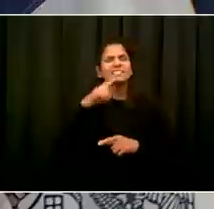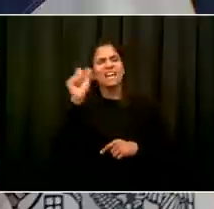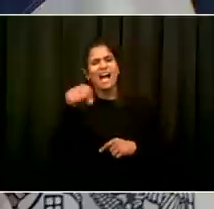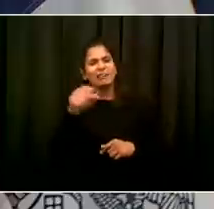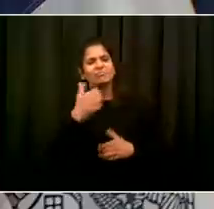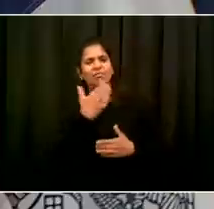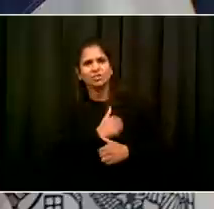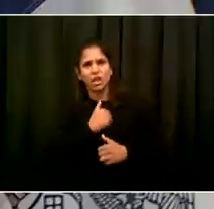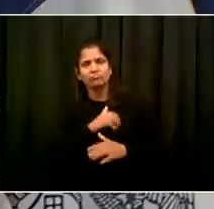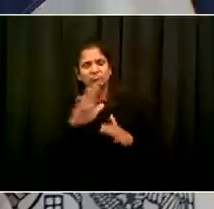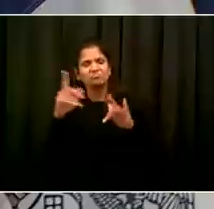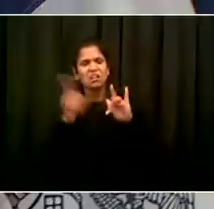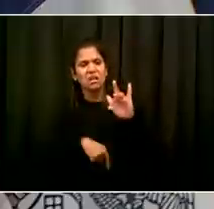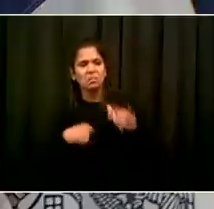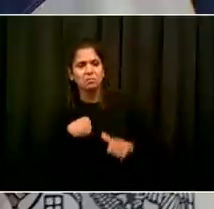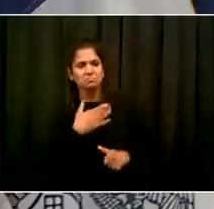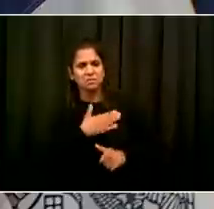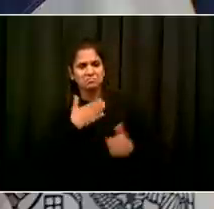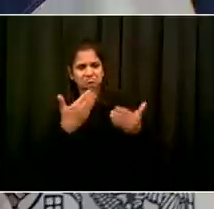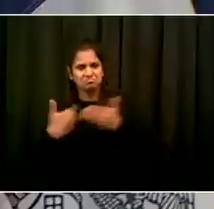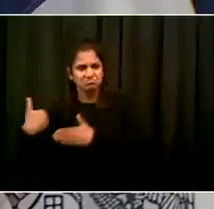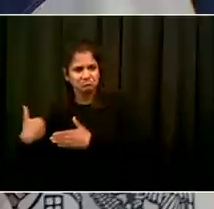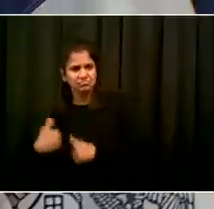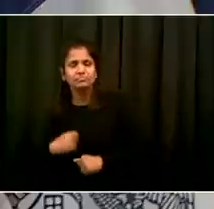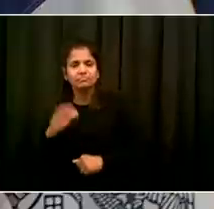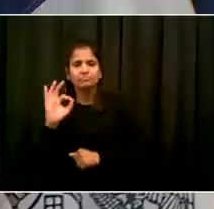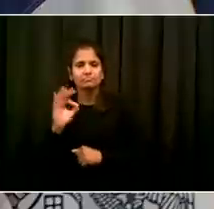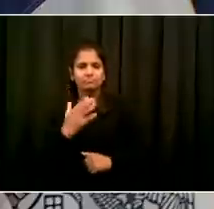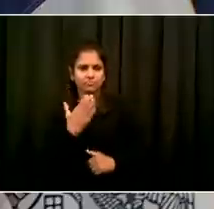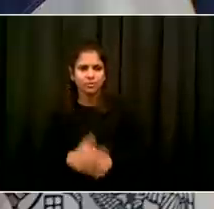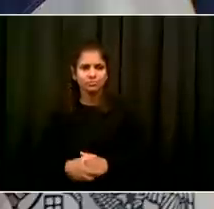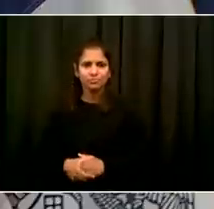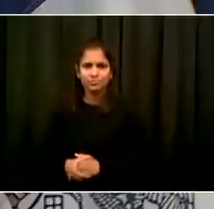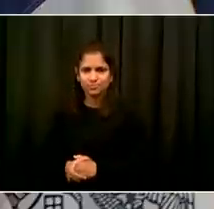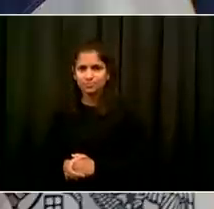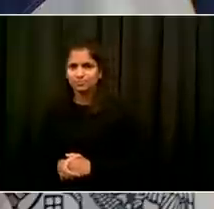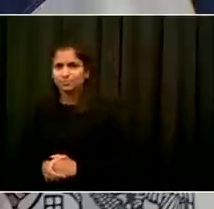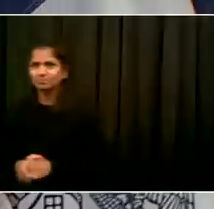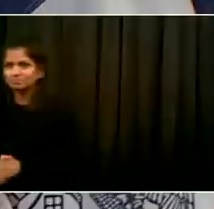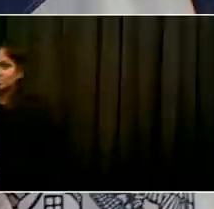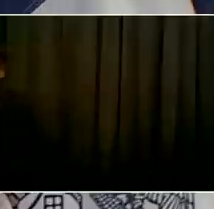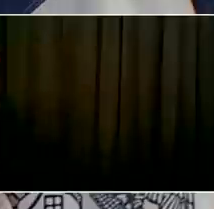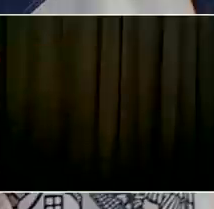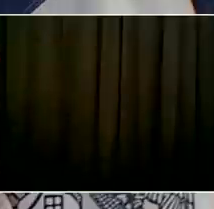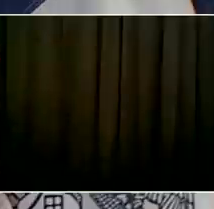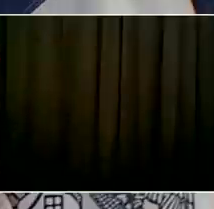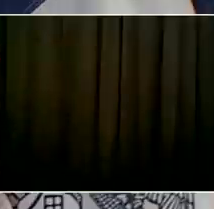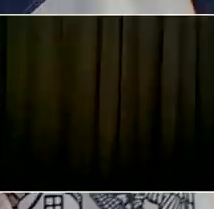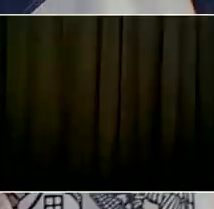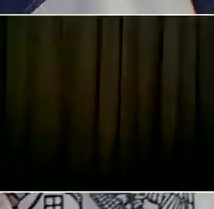two. You got it. Thank you. Yep. Next up is Derek from WABC.